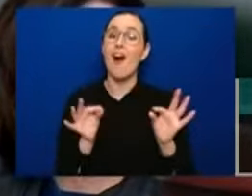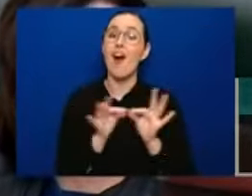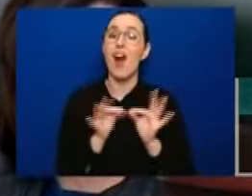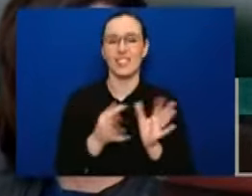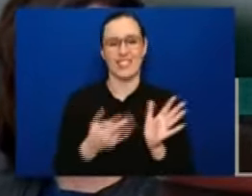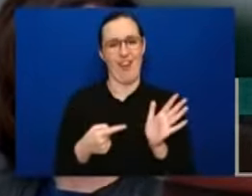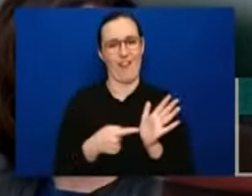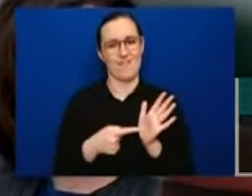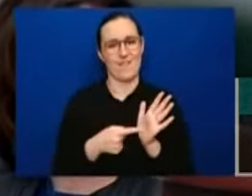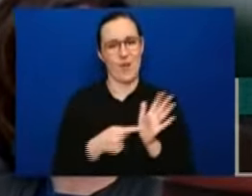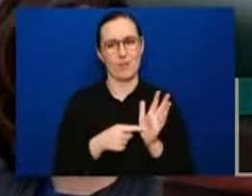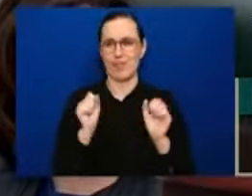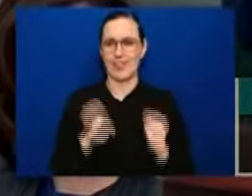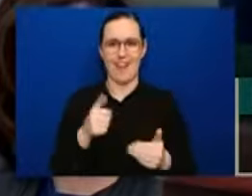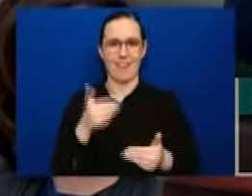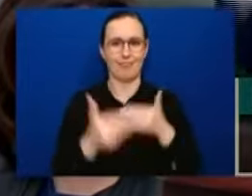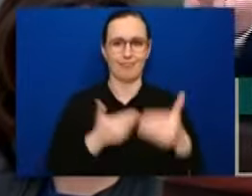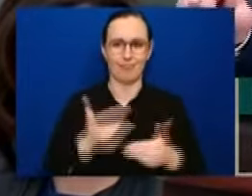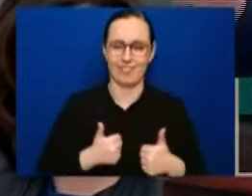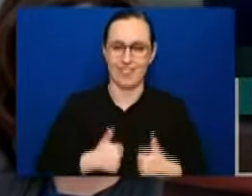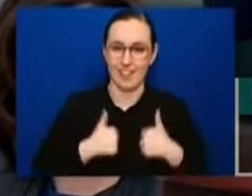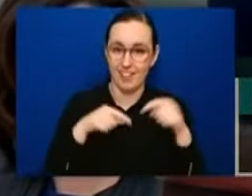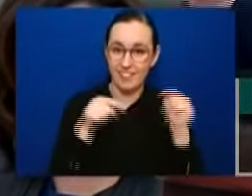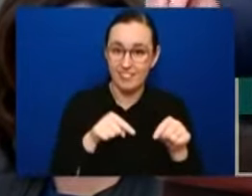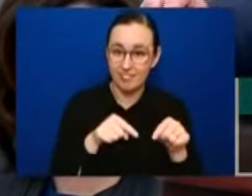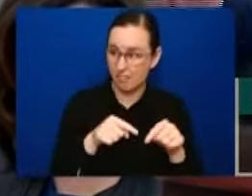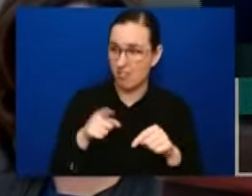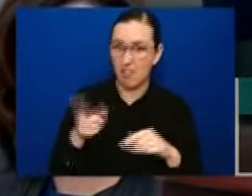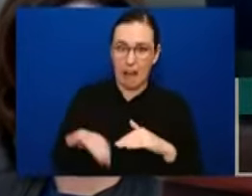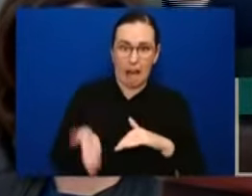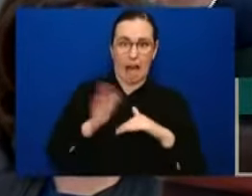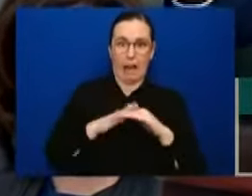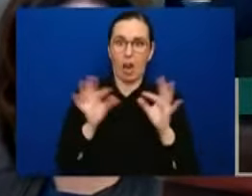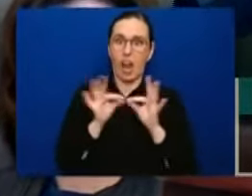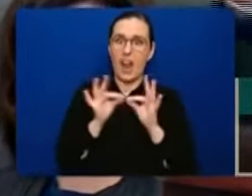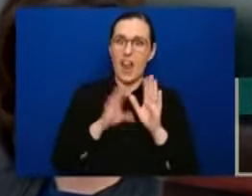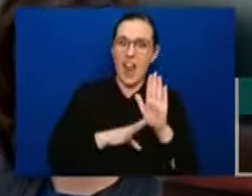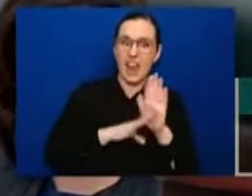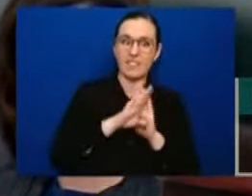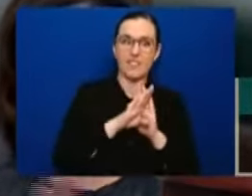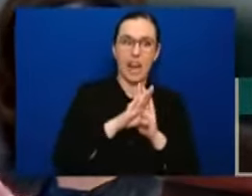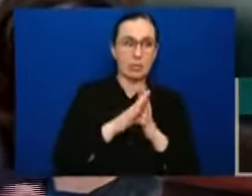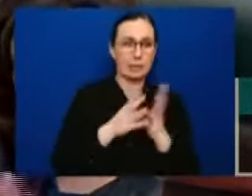and durable government response is to spend less, borrow less, and tax less.